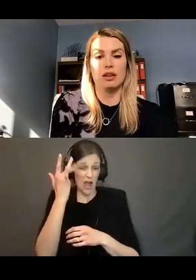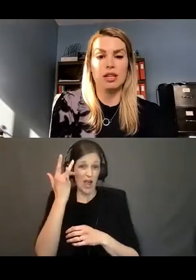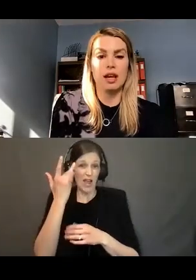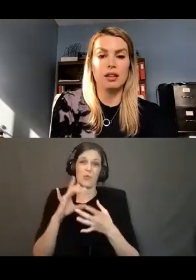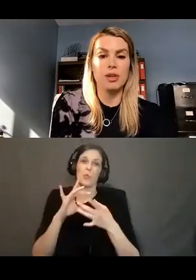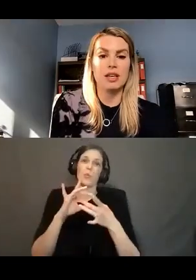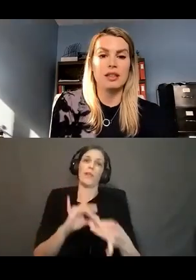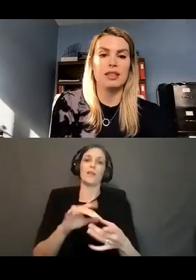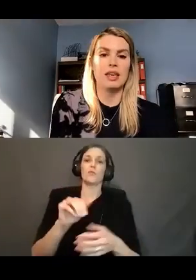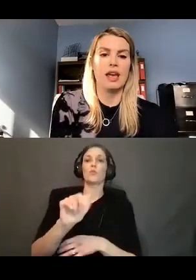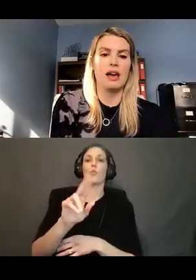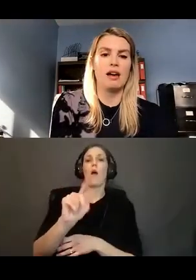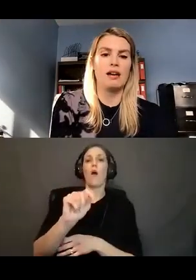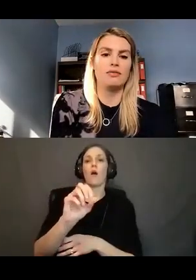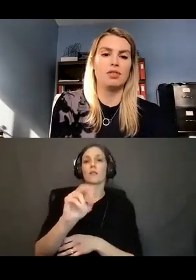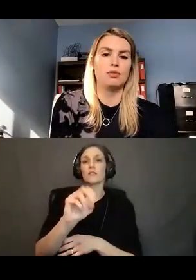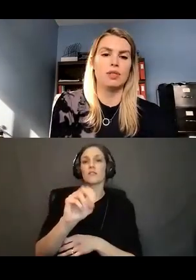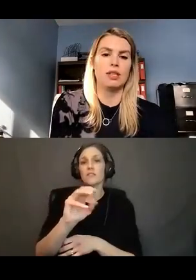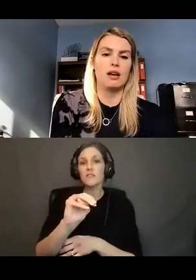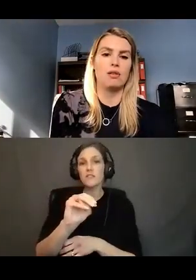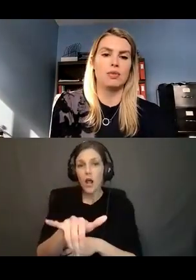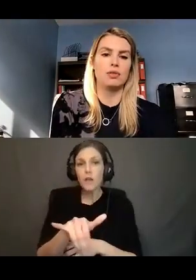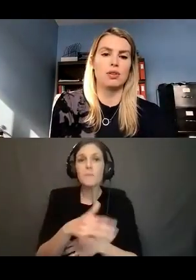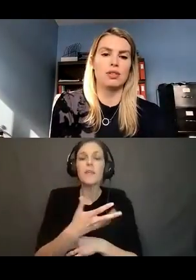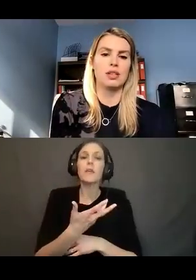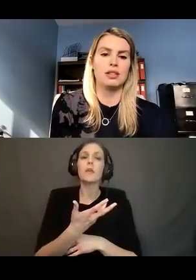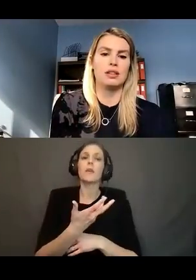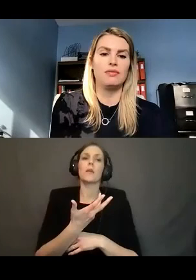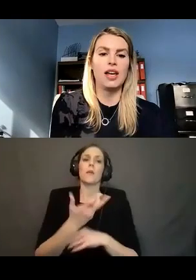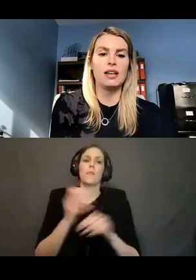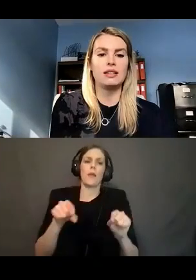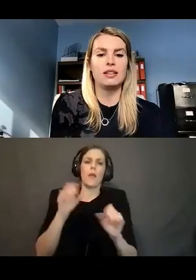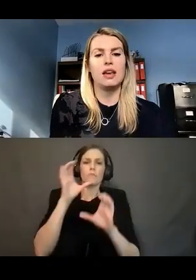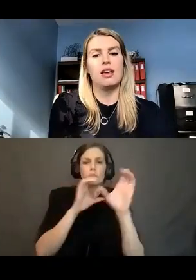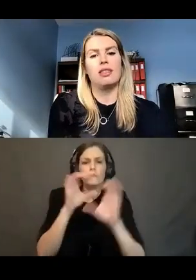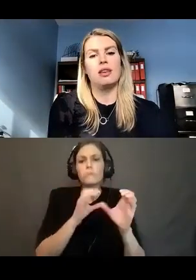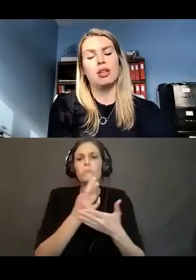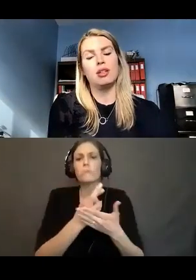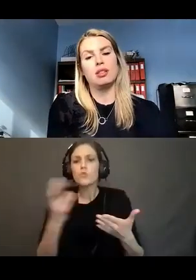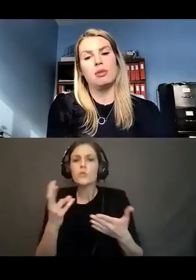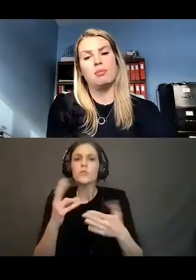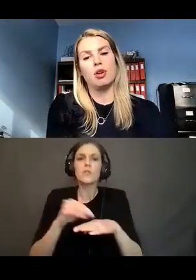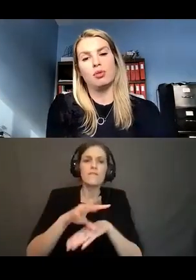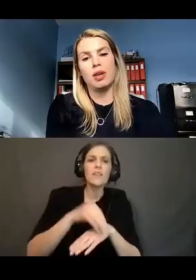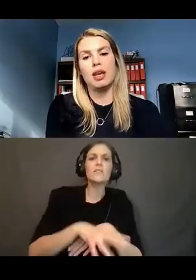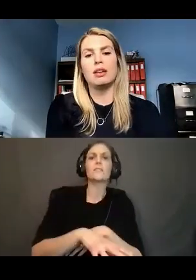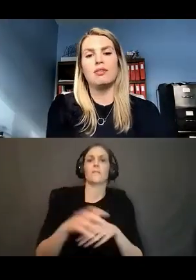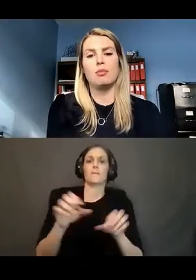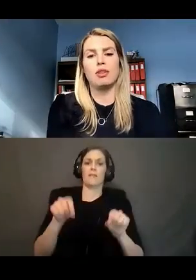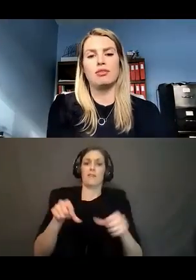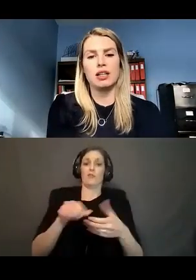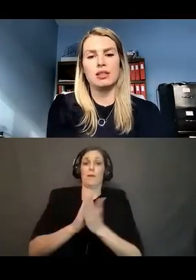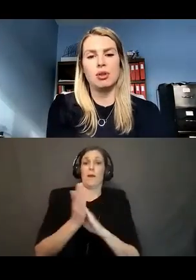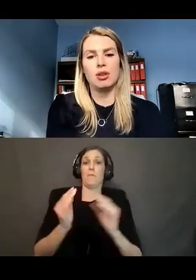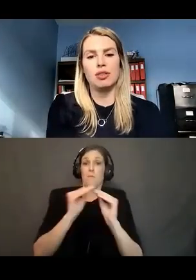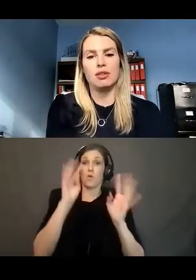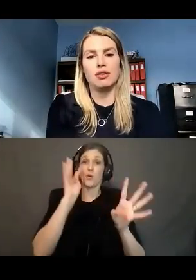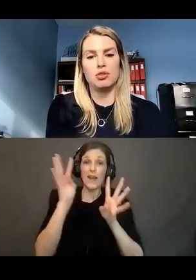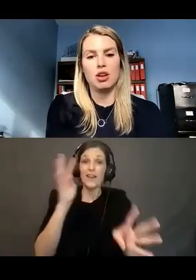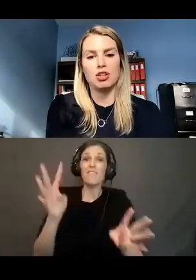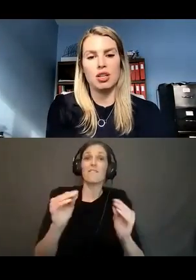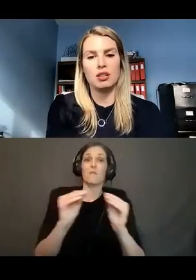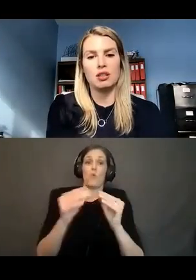the autonomy that they have to seek out resources and advice, the ability to be more creative and more flexible